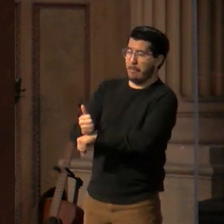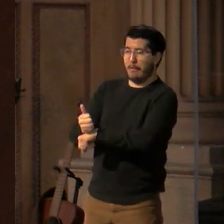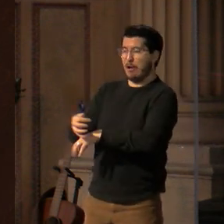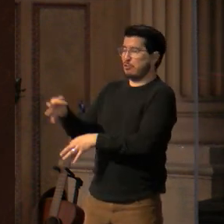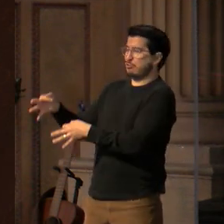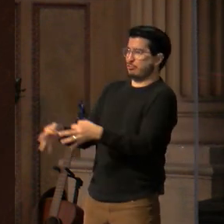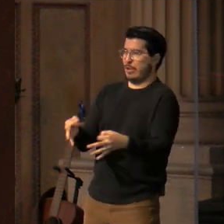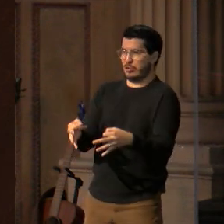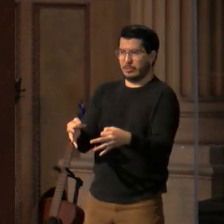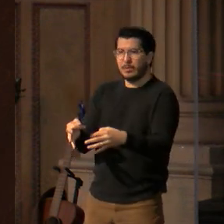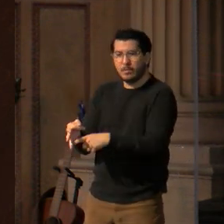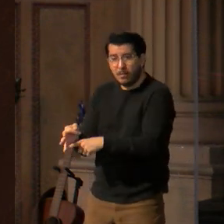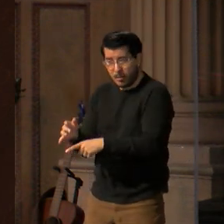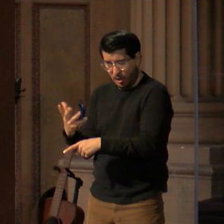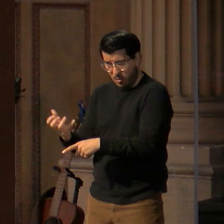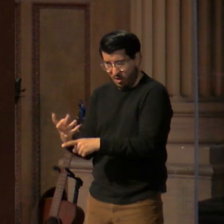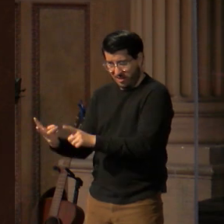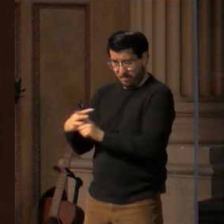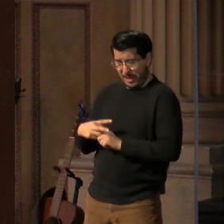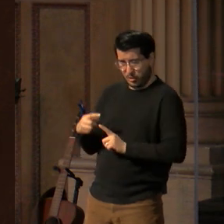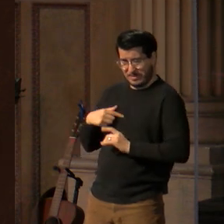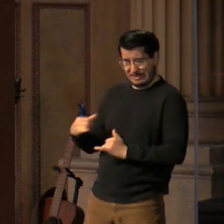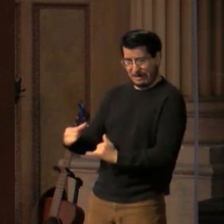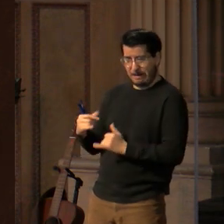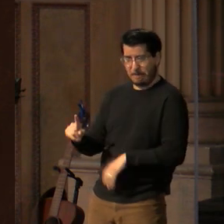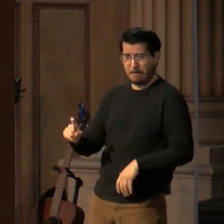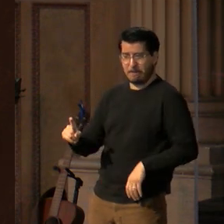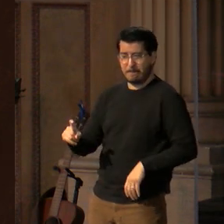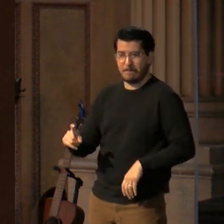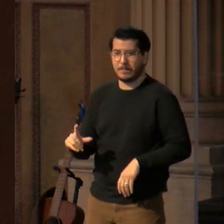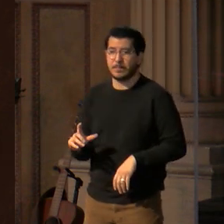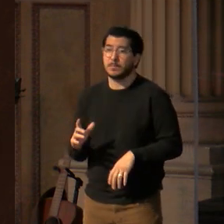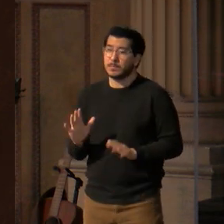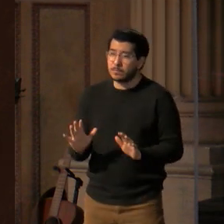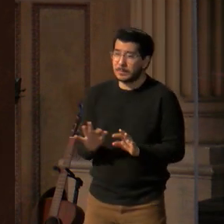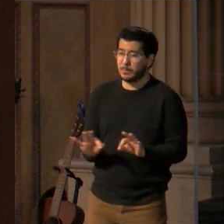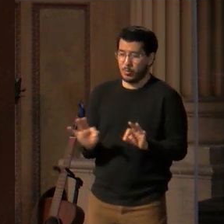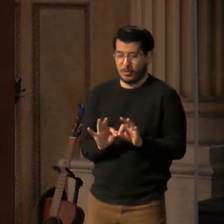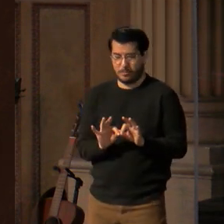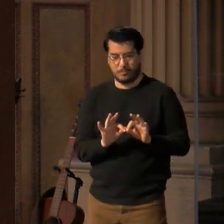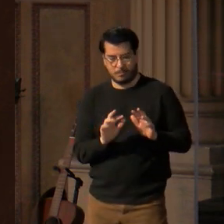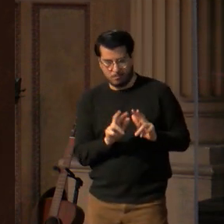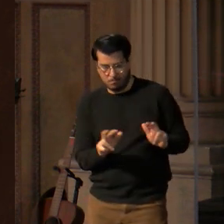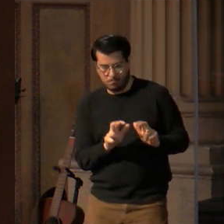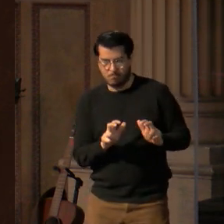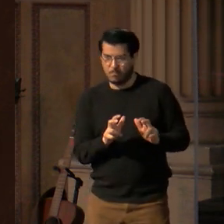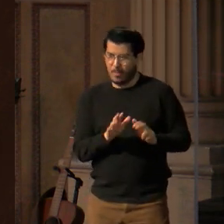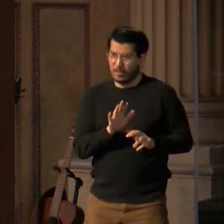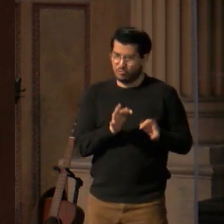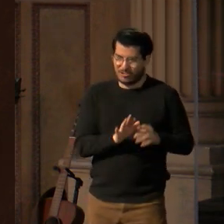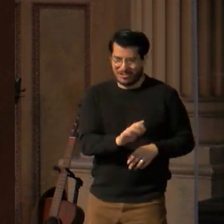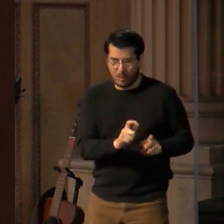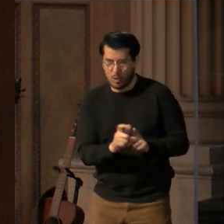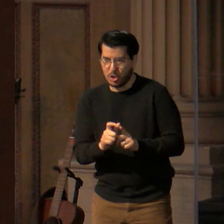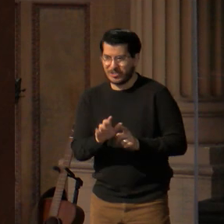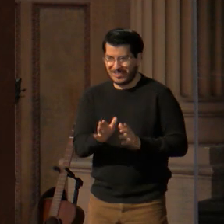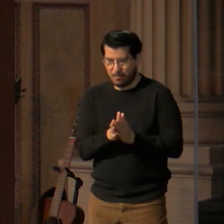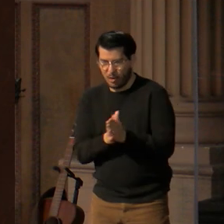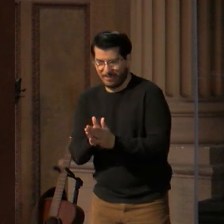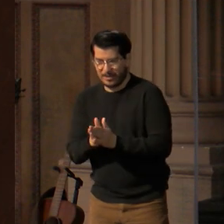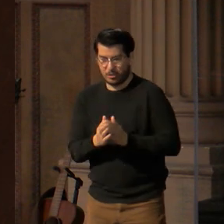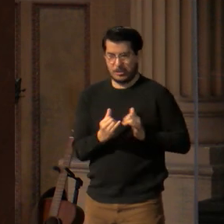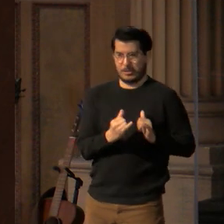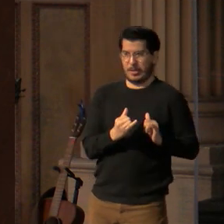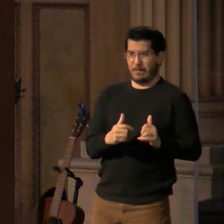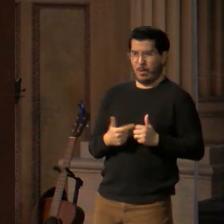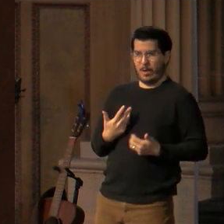So we only judge people's words the way we would want our words judged. We only judge people's motives the way that we would want our motives to be judged. Also, we only